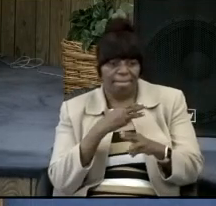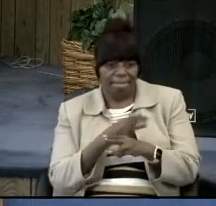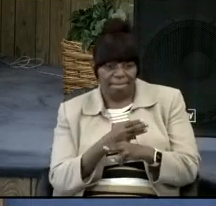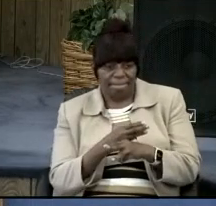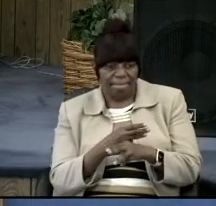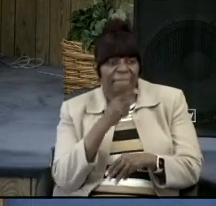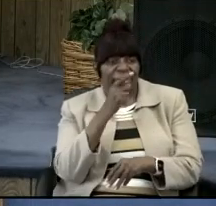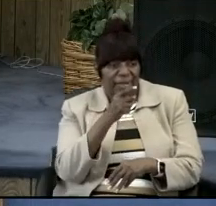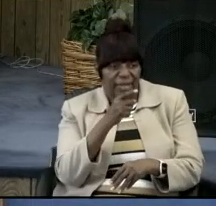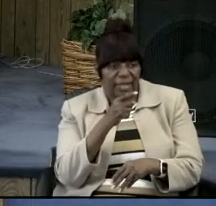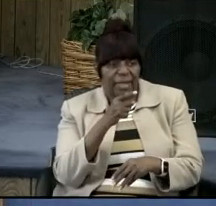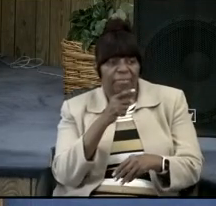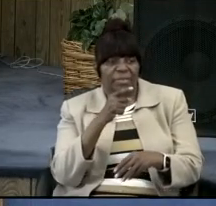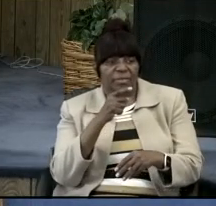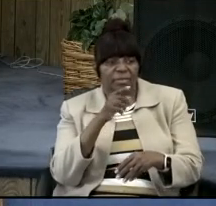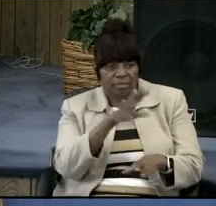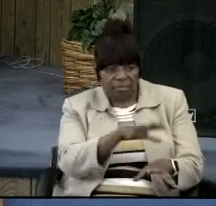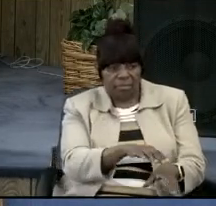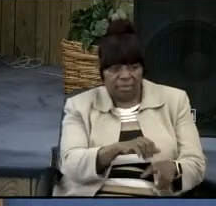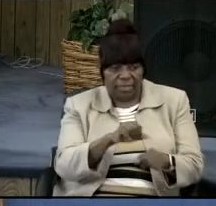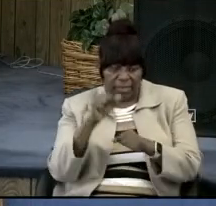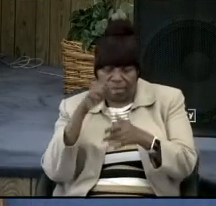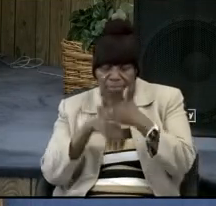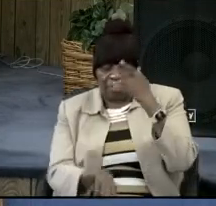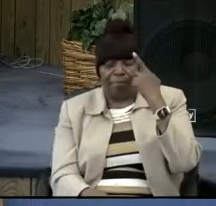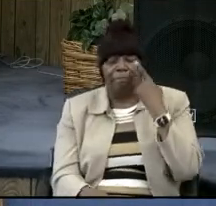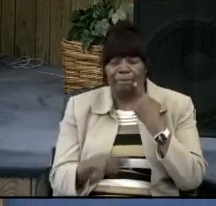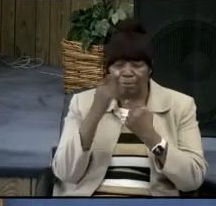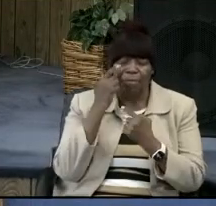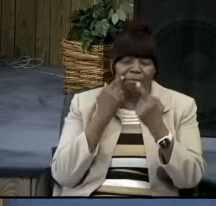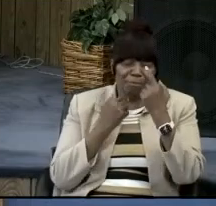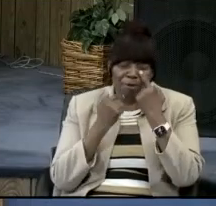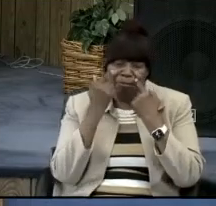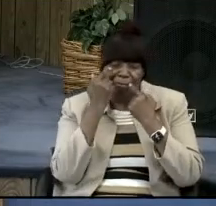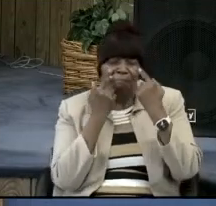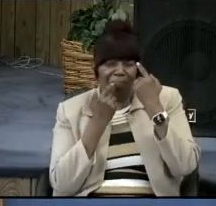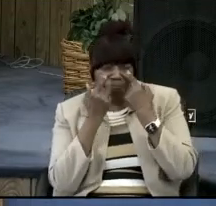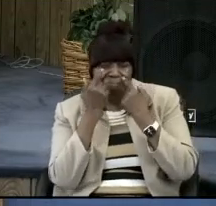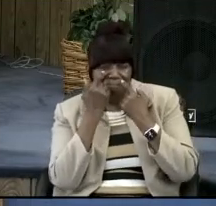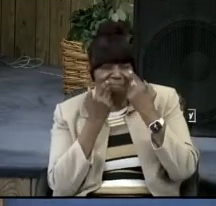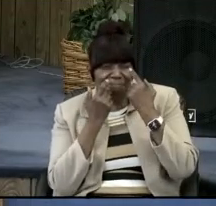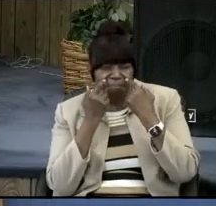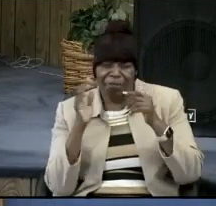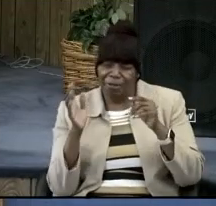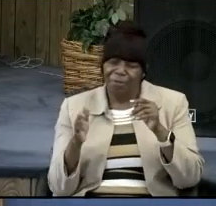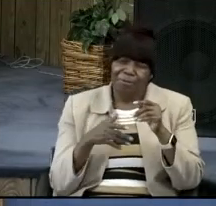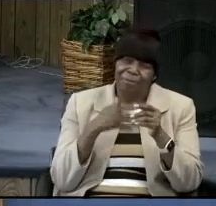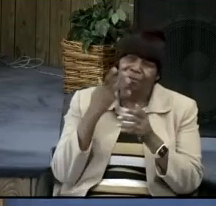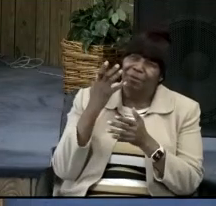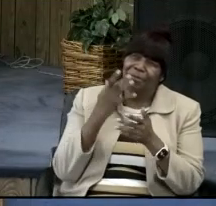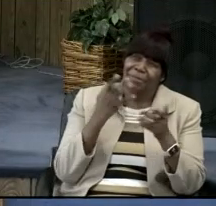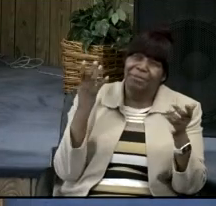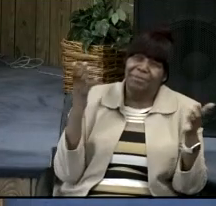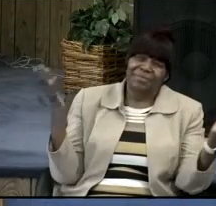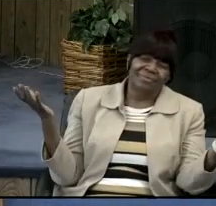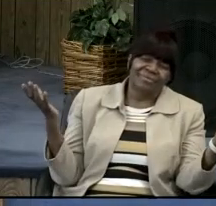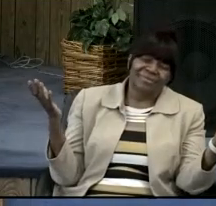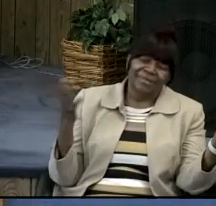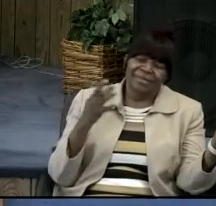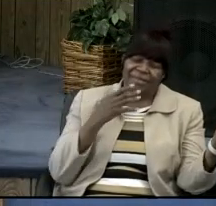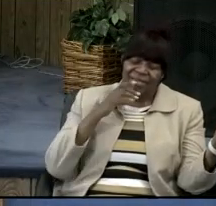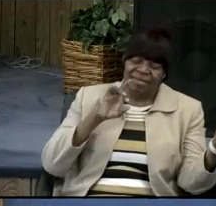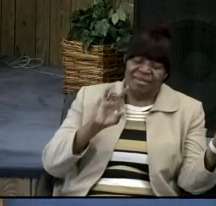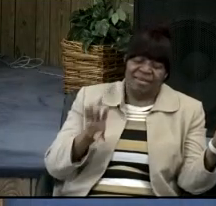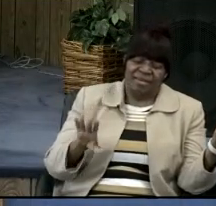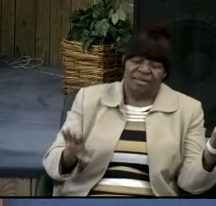I'll take you up out of here. I'm going to cry the whole time. I'm going to cry, Michael. I'm going to cry the whole time. Oh, Lord, I hate it came to this.